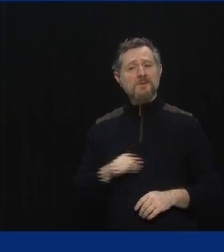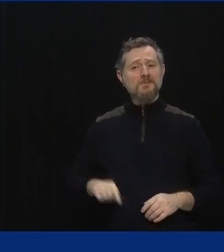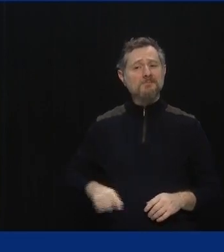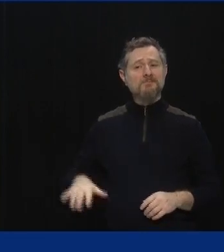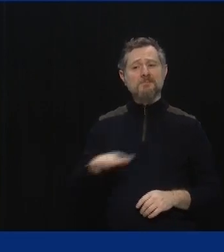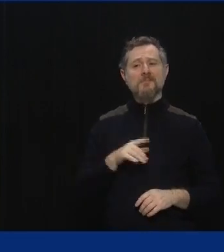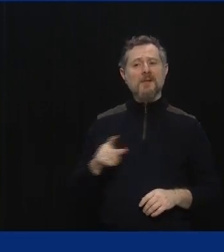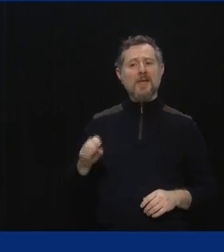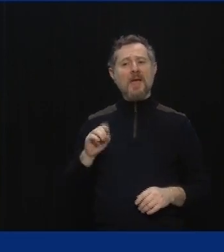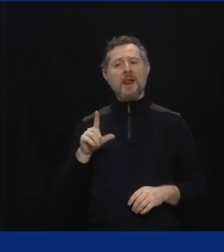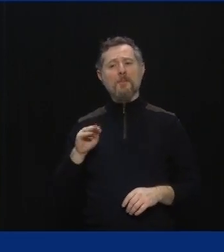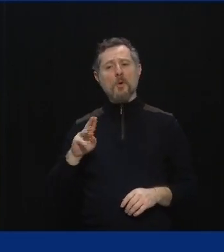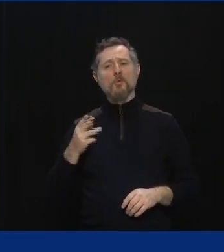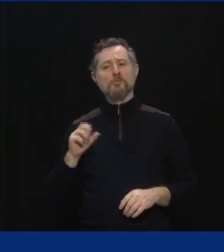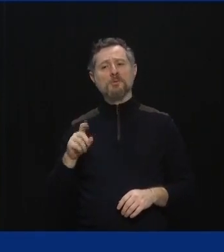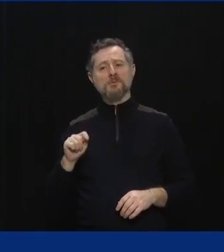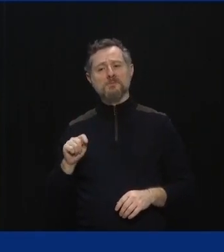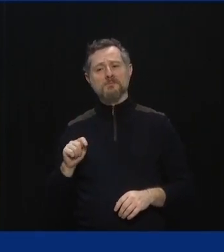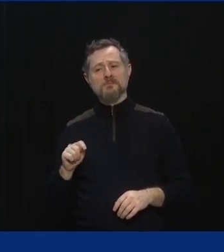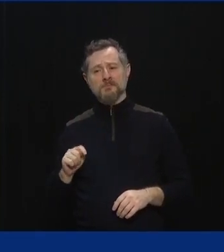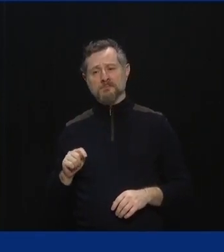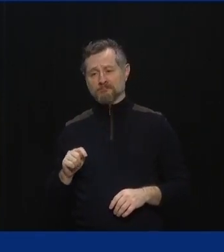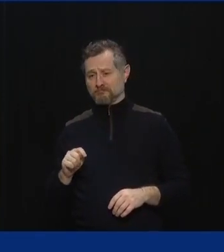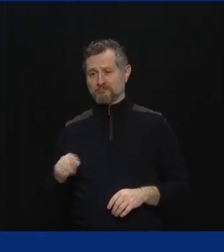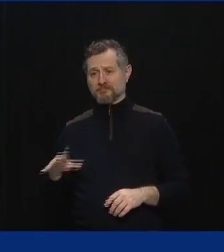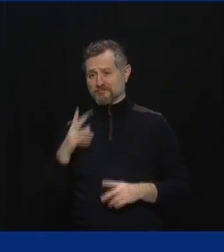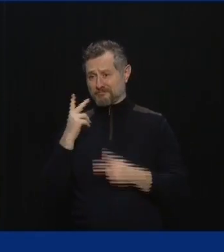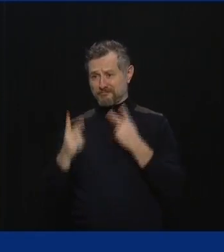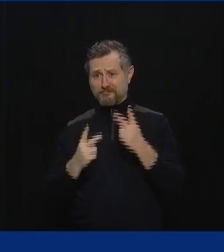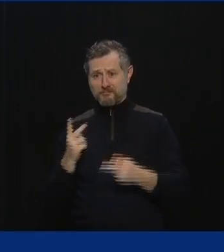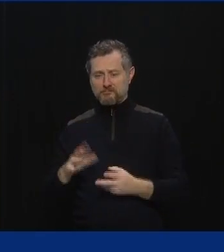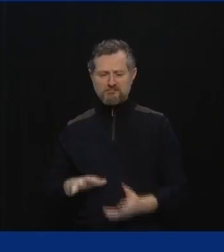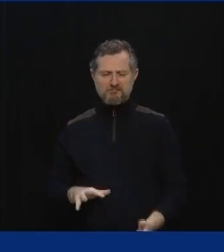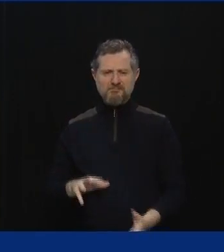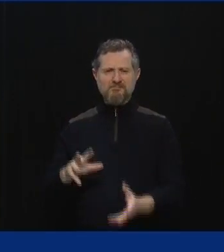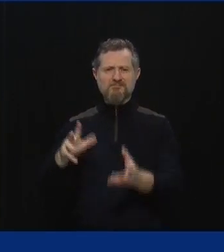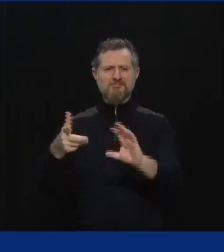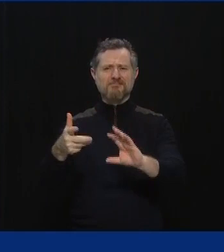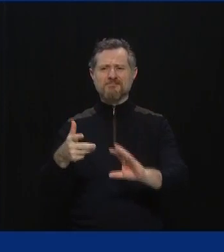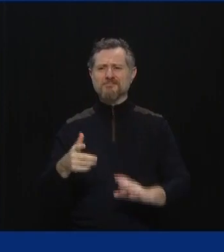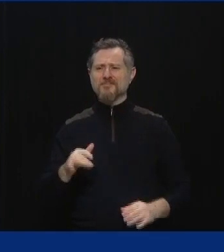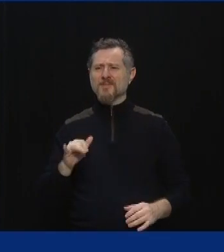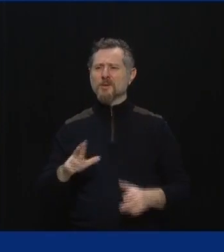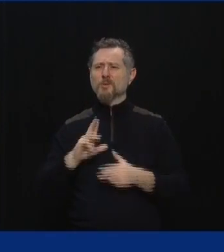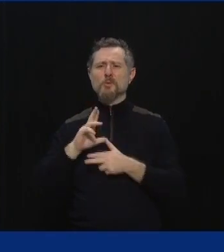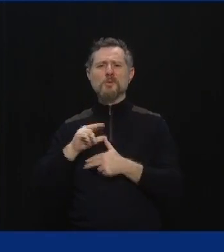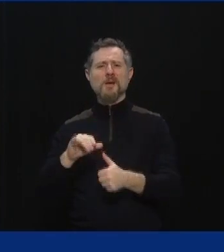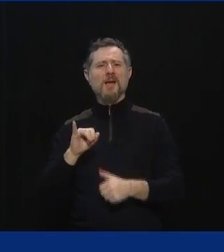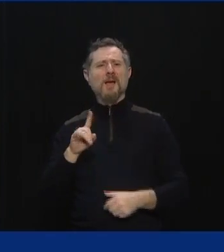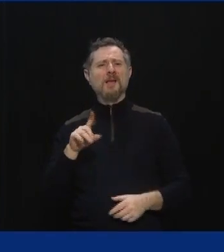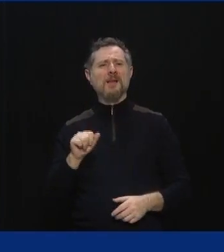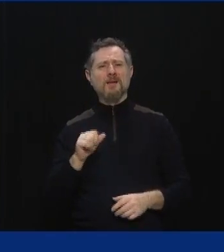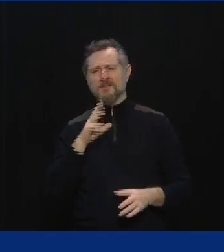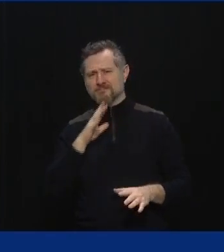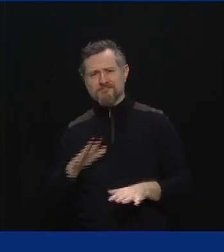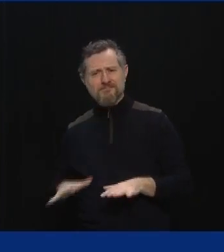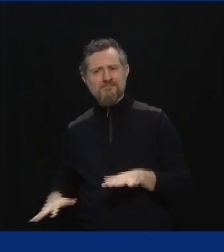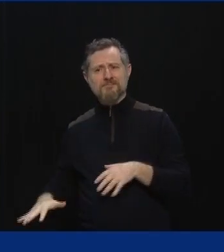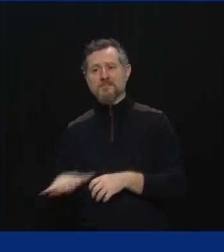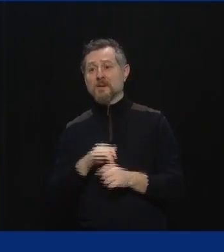in Elmhurst, touring the devastation of Ida. Lack of